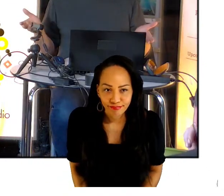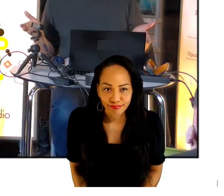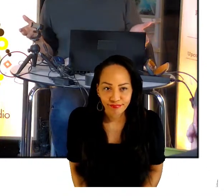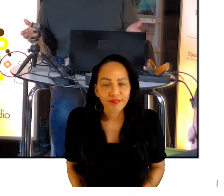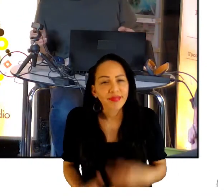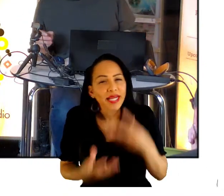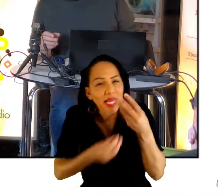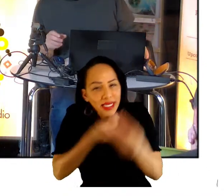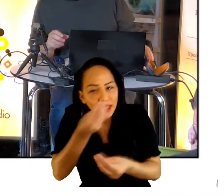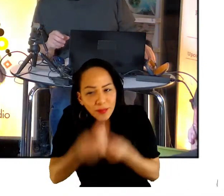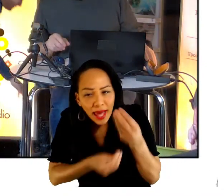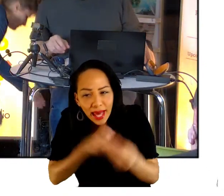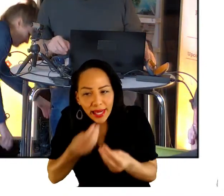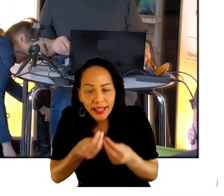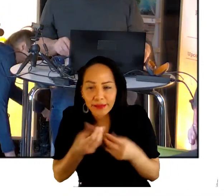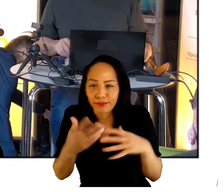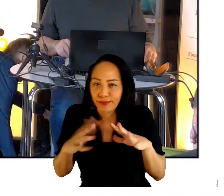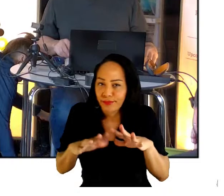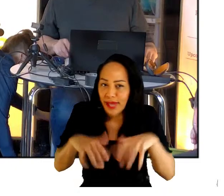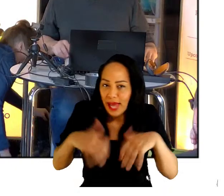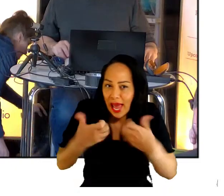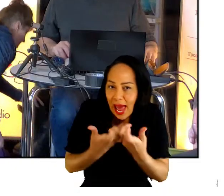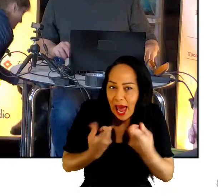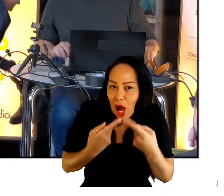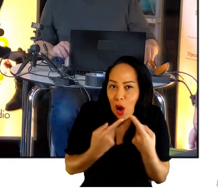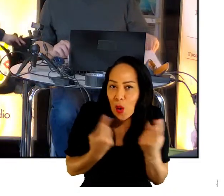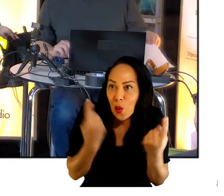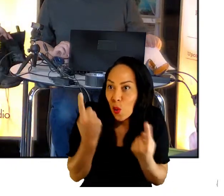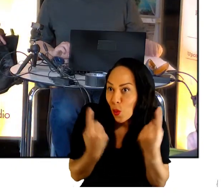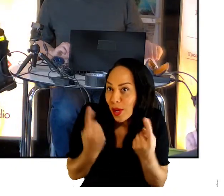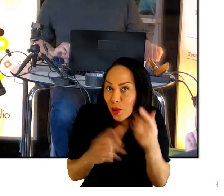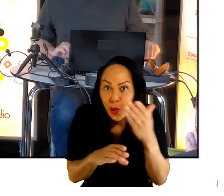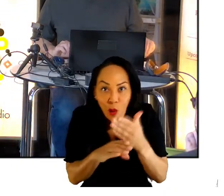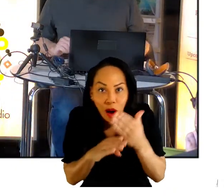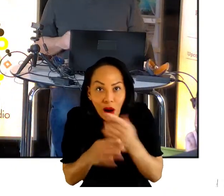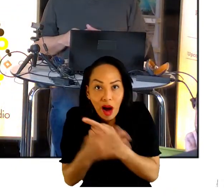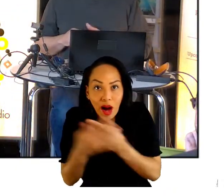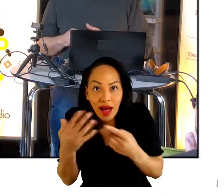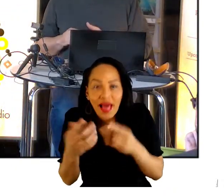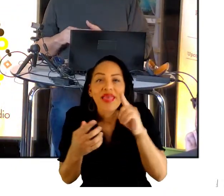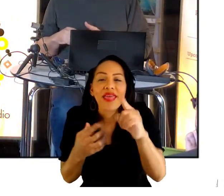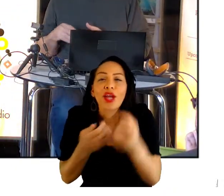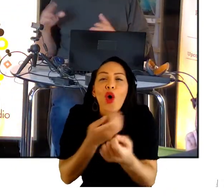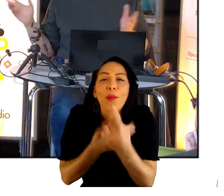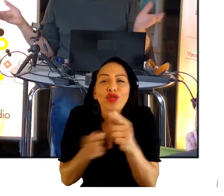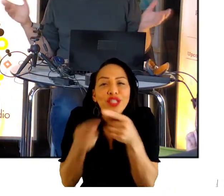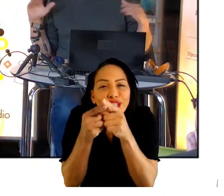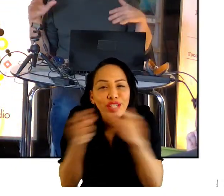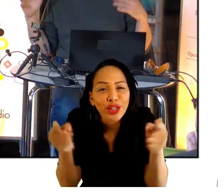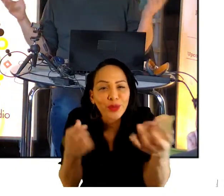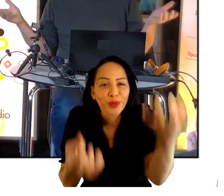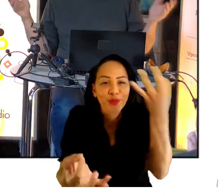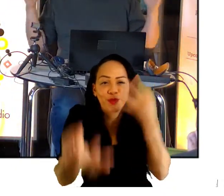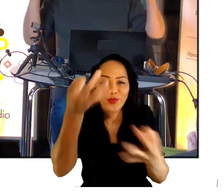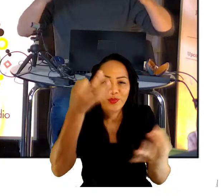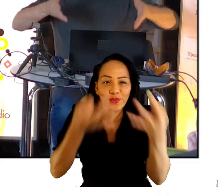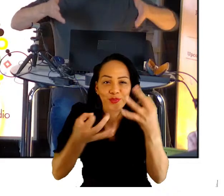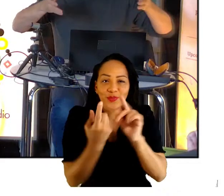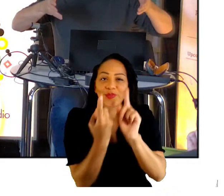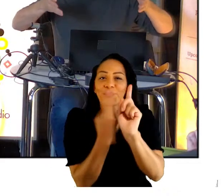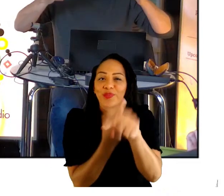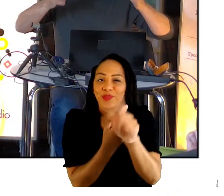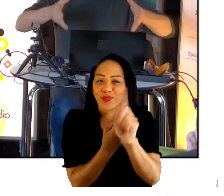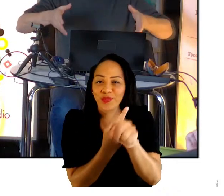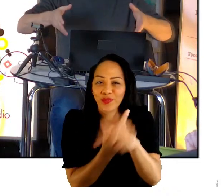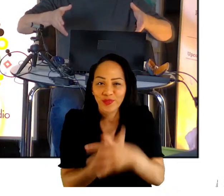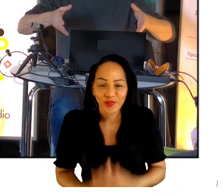room for questions for you to ask anything, almost anything, at the end. So the technology we use, our work